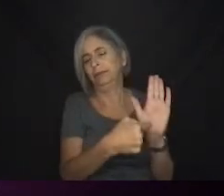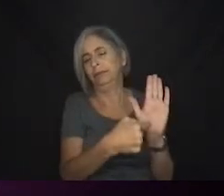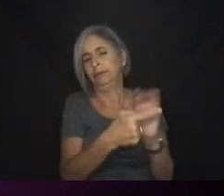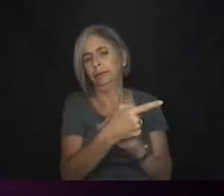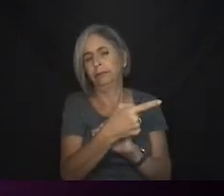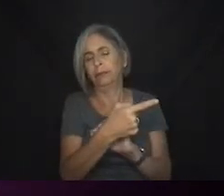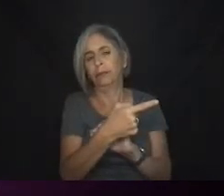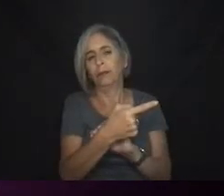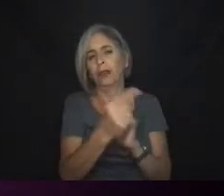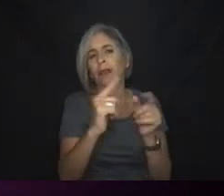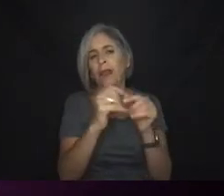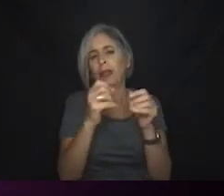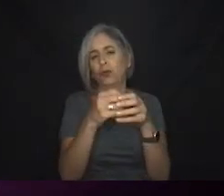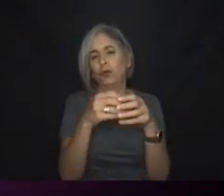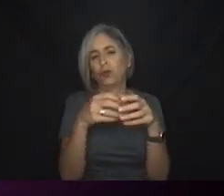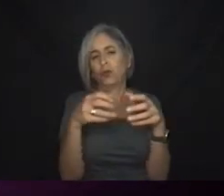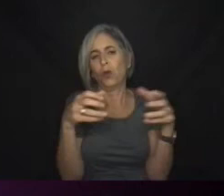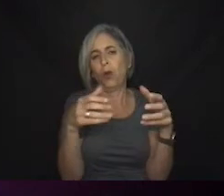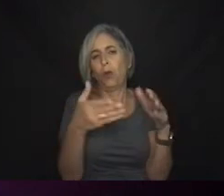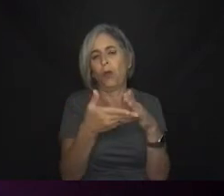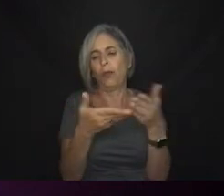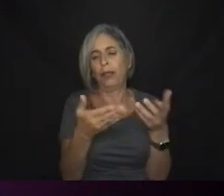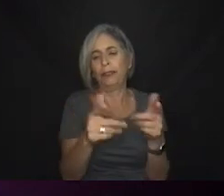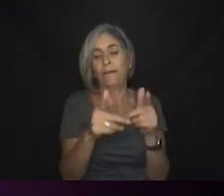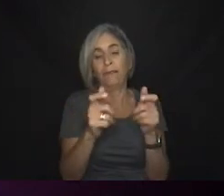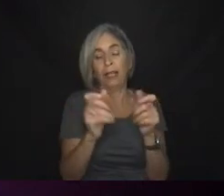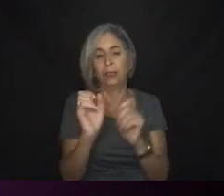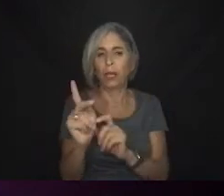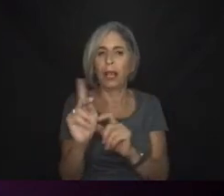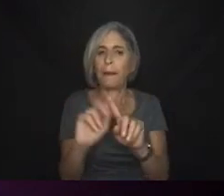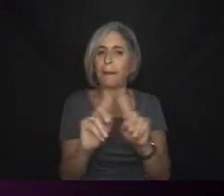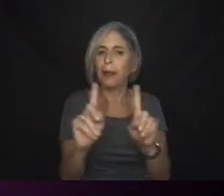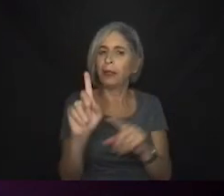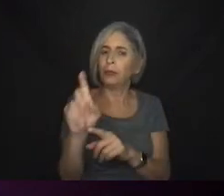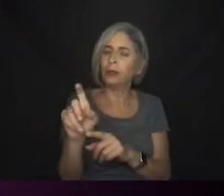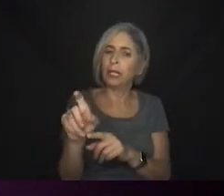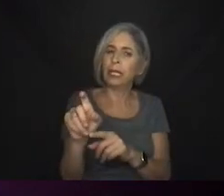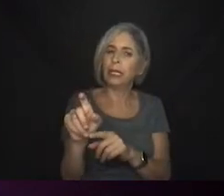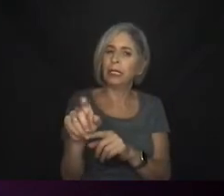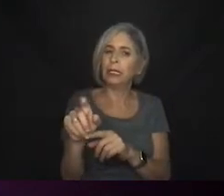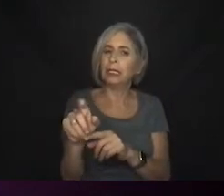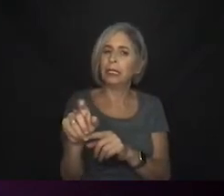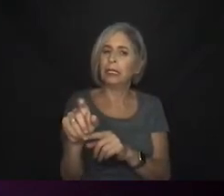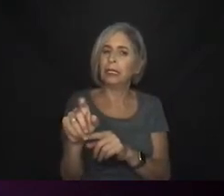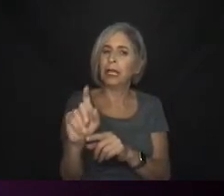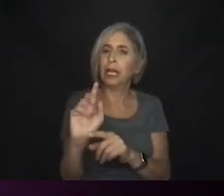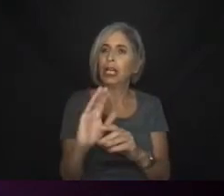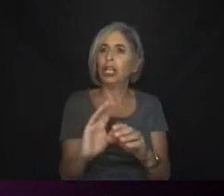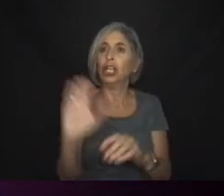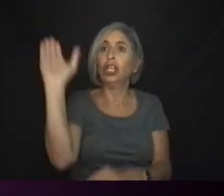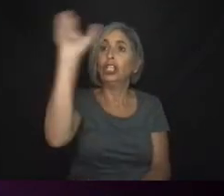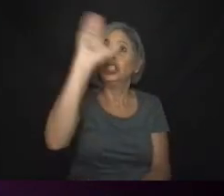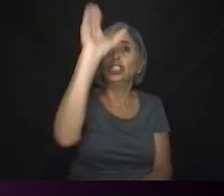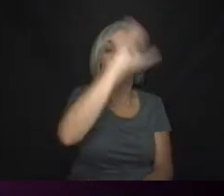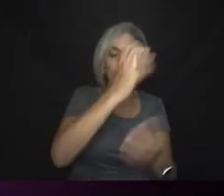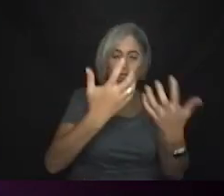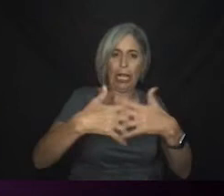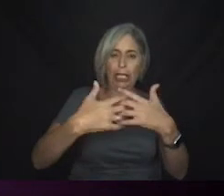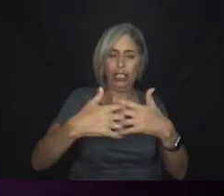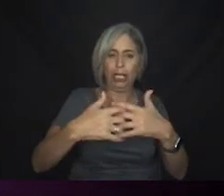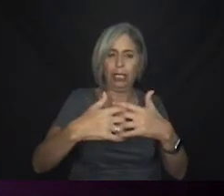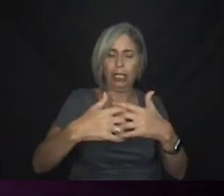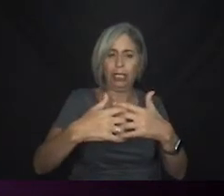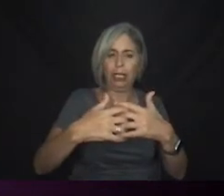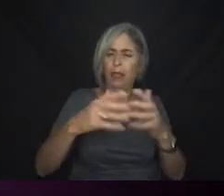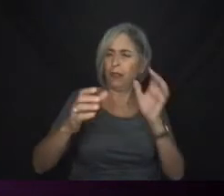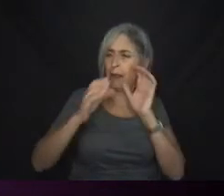you grow a bit more. Things are fast, okay, but you need a search engine. And then the conversation is,